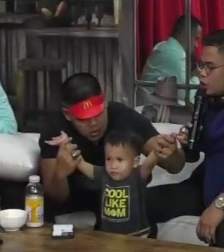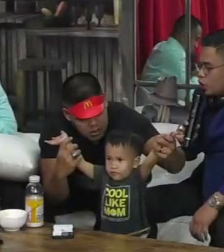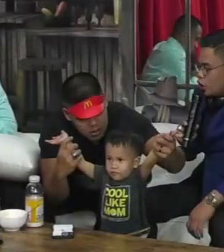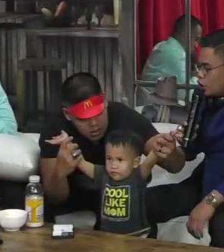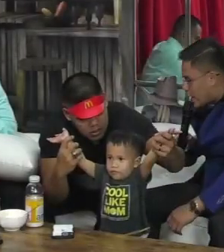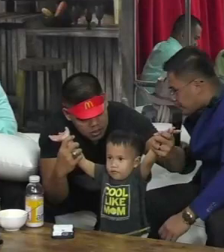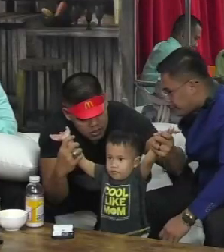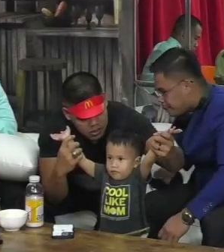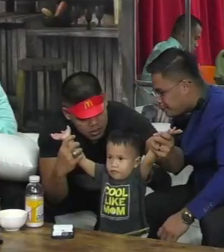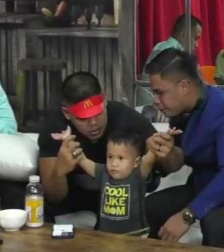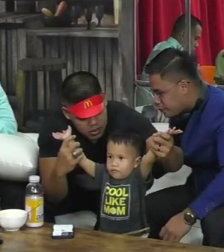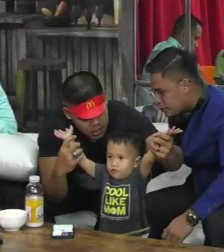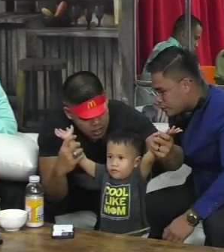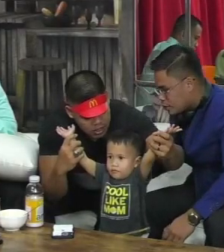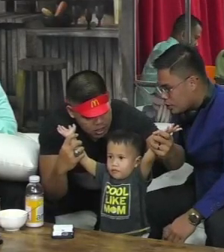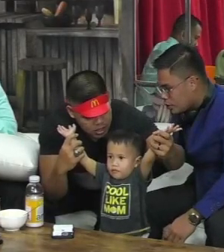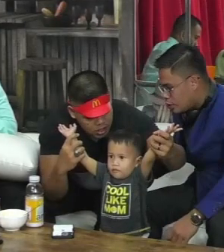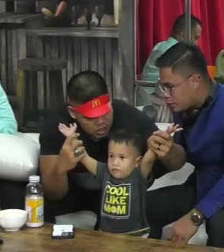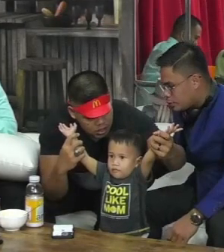You tell him.